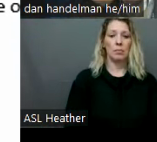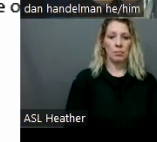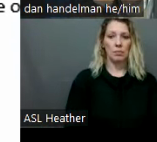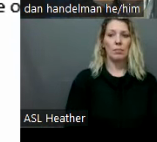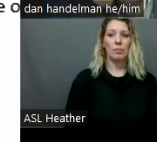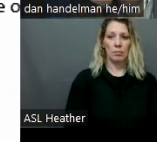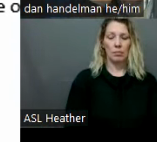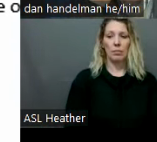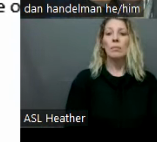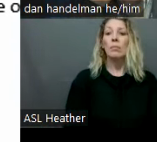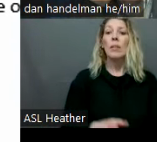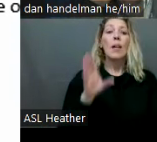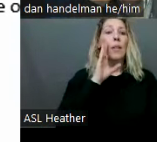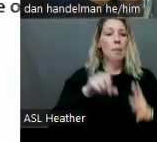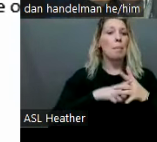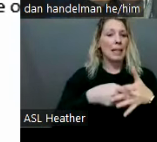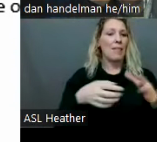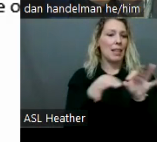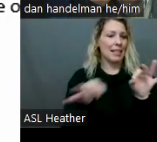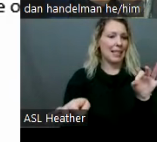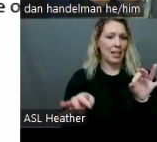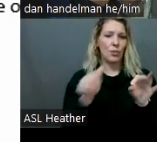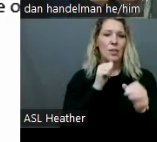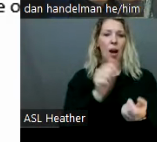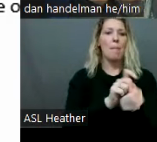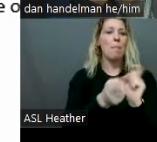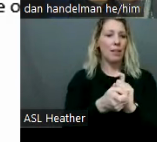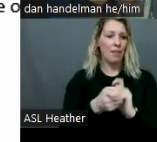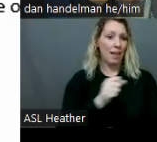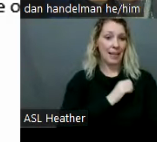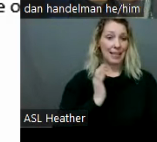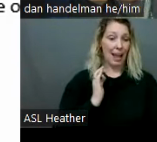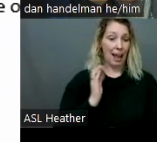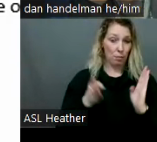just gonna, that should go at the beginning of the sentence, so it's not modifying the staff person.